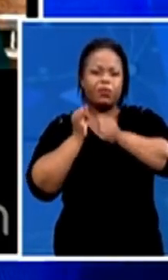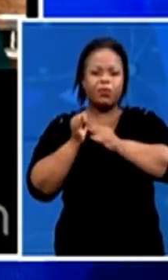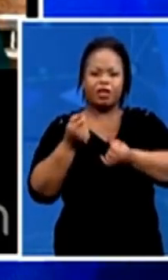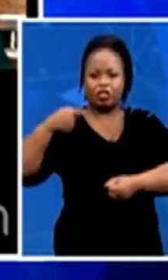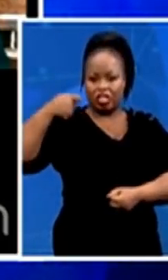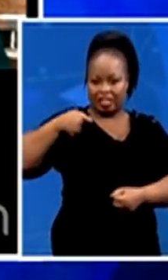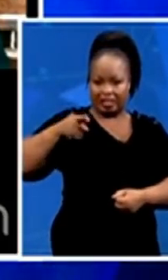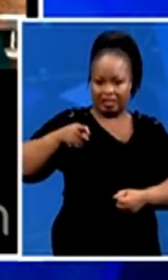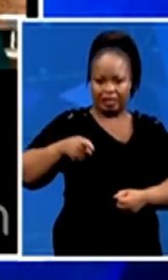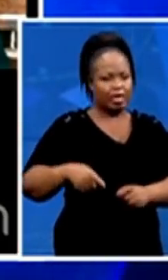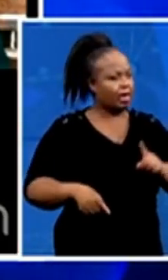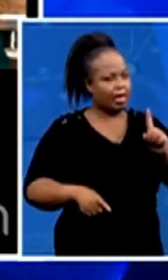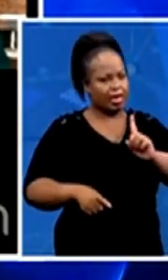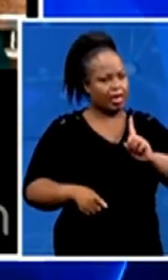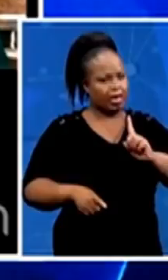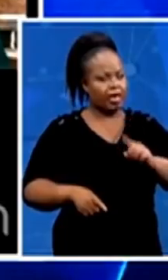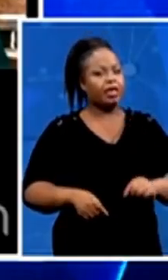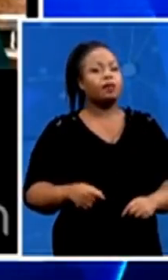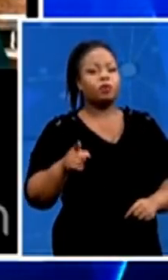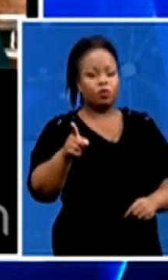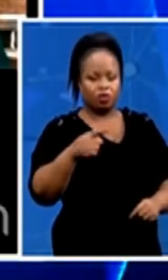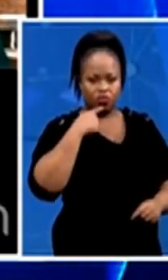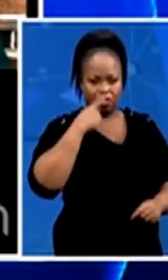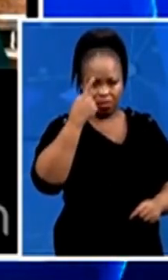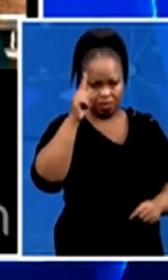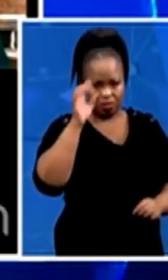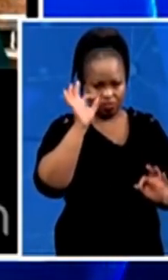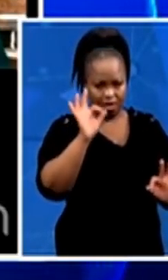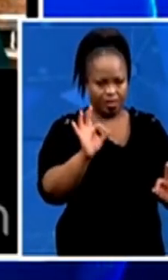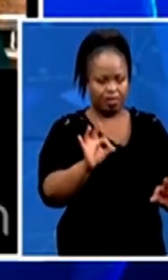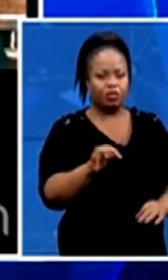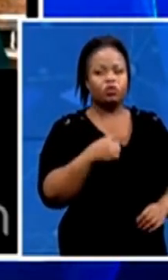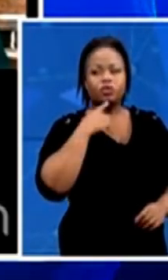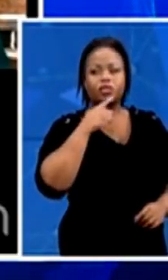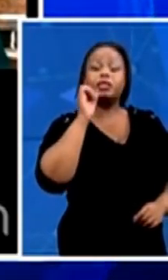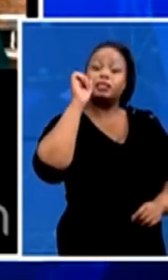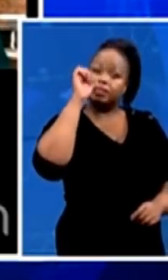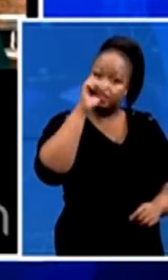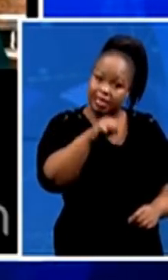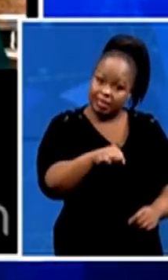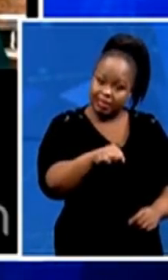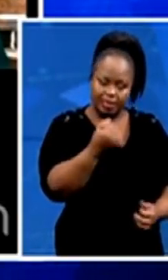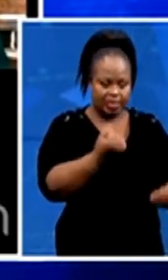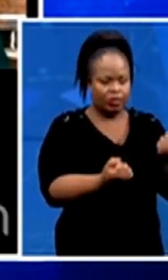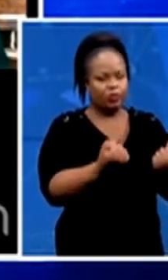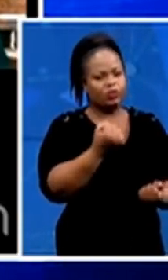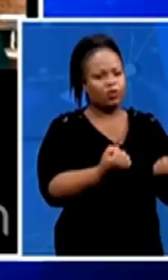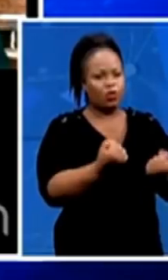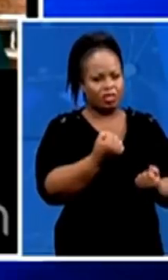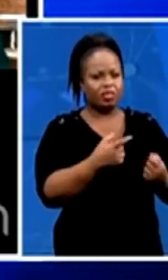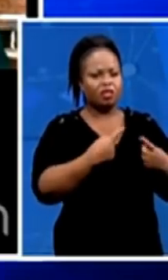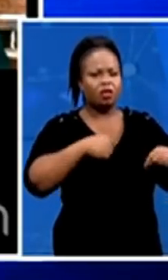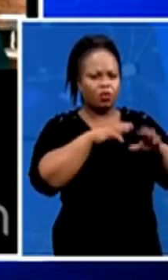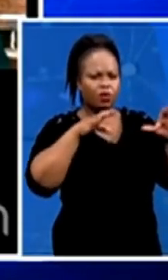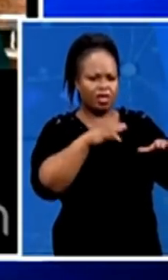is, as you correctly say, yes, this court, the majority does refer to those